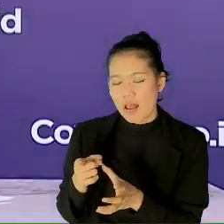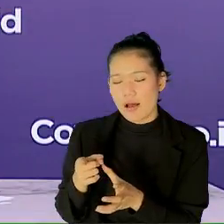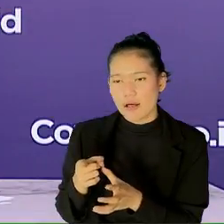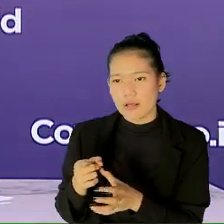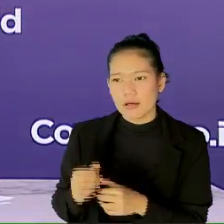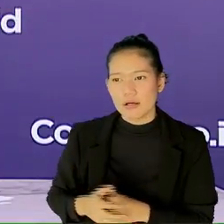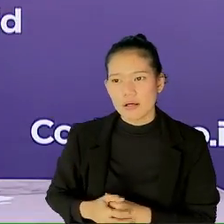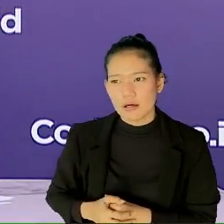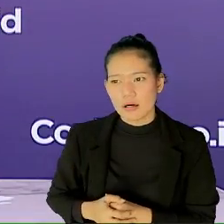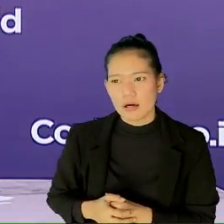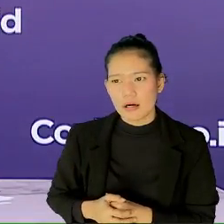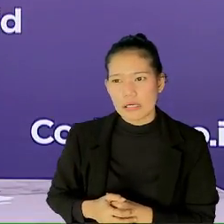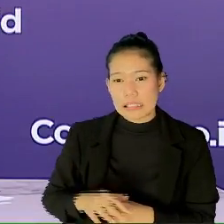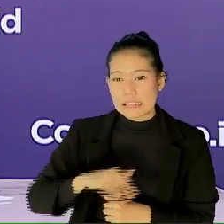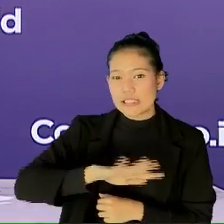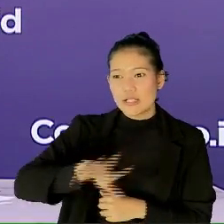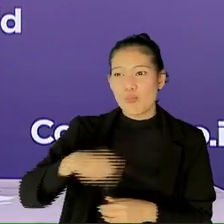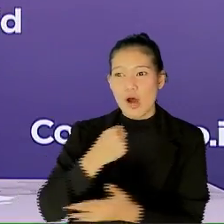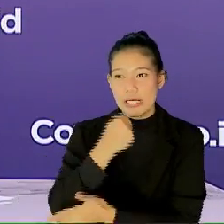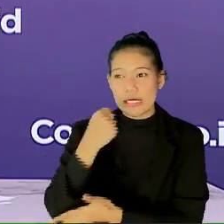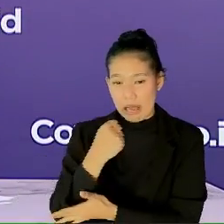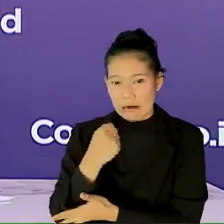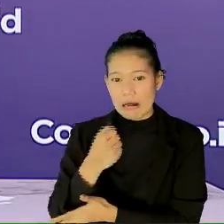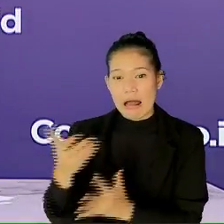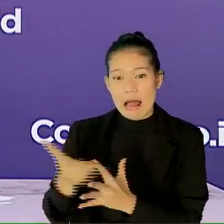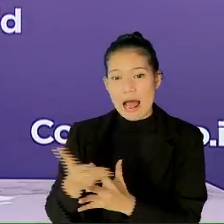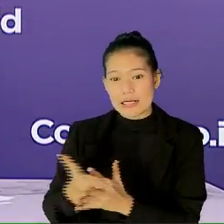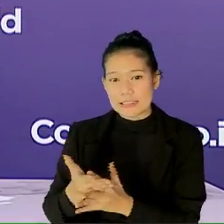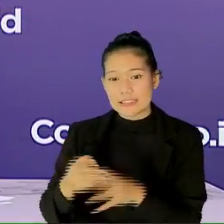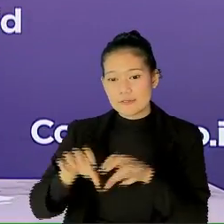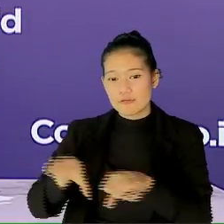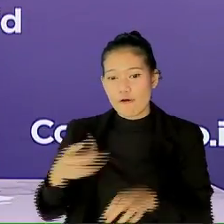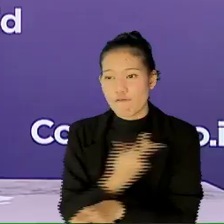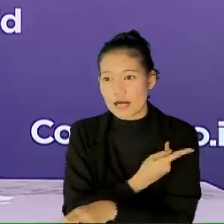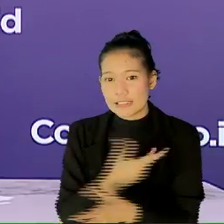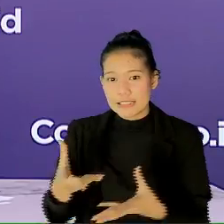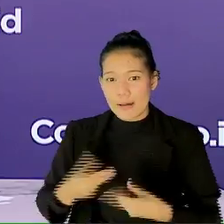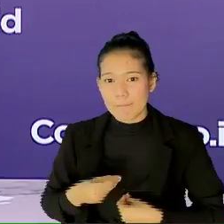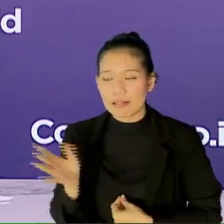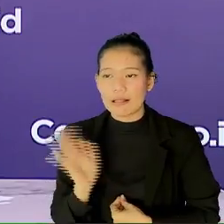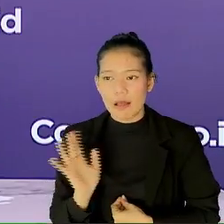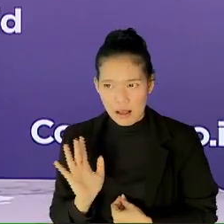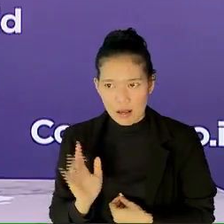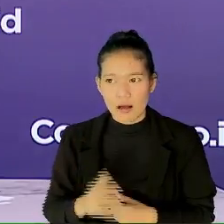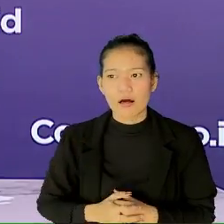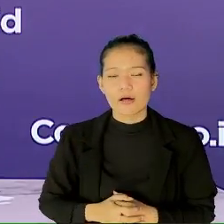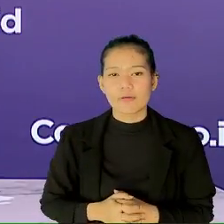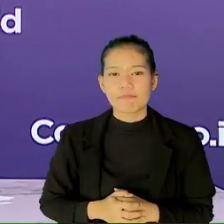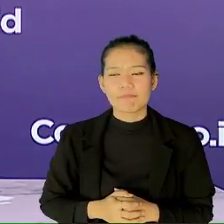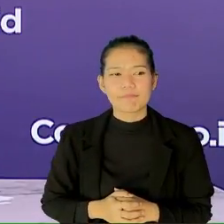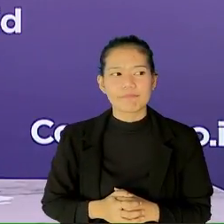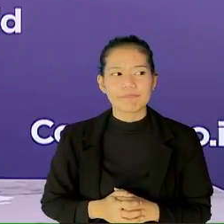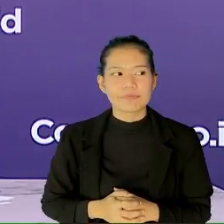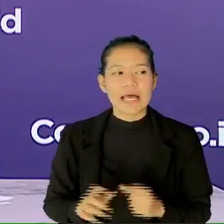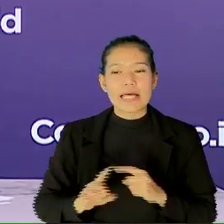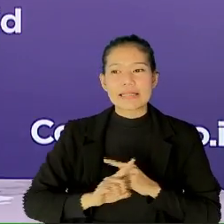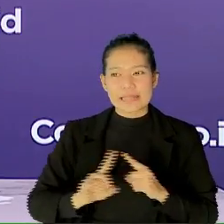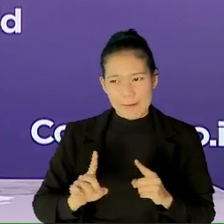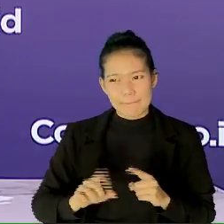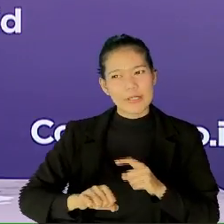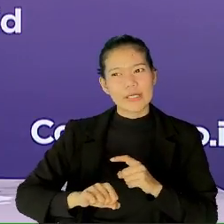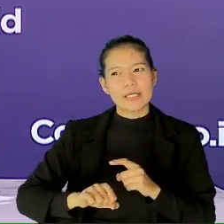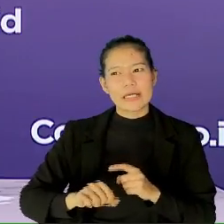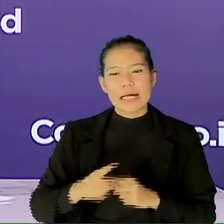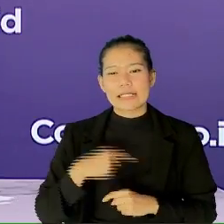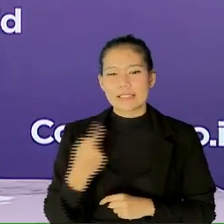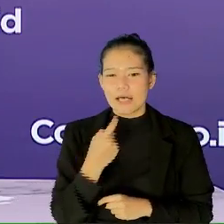not all countries have access to vaccines, and but in the same time,